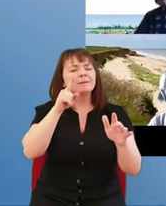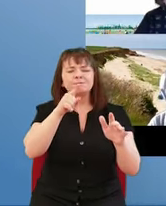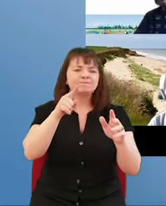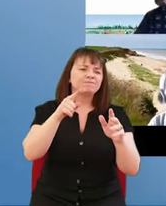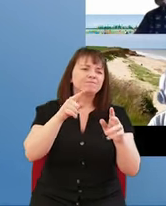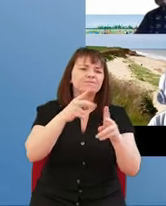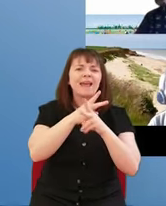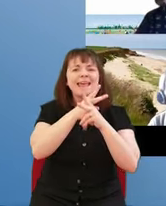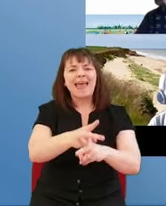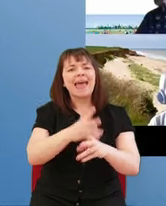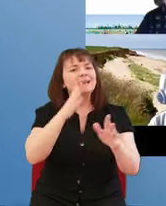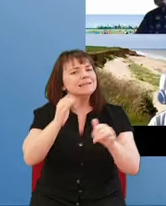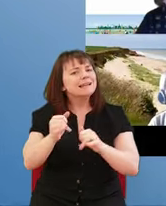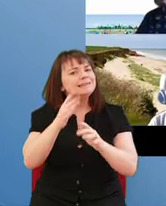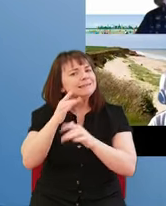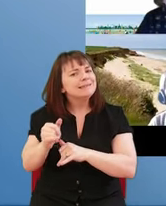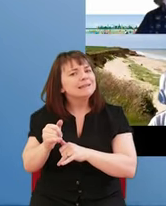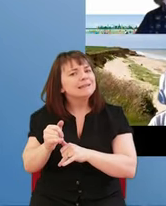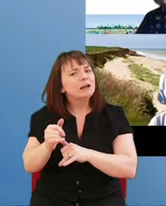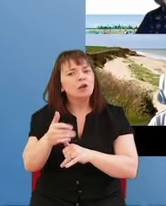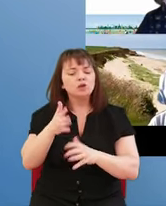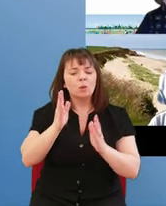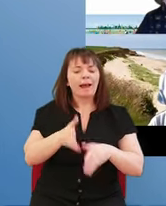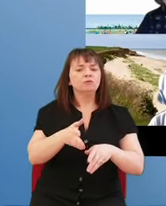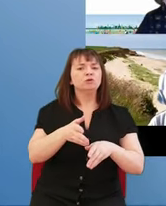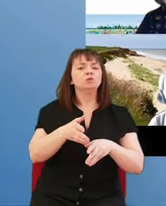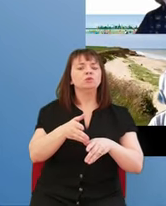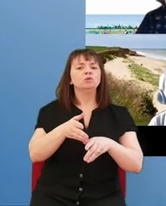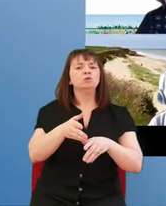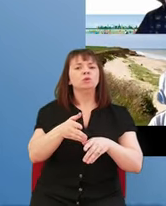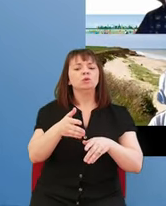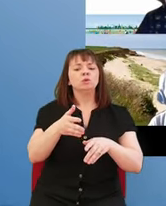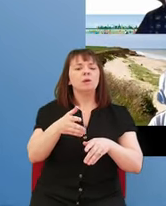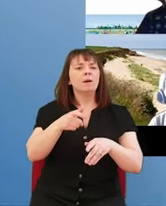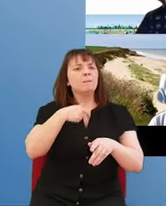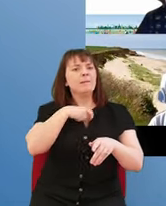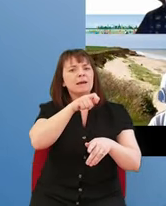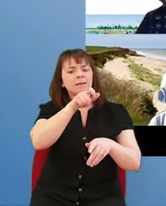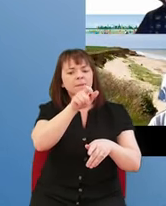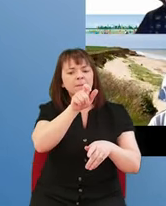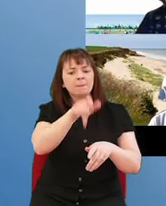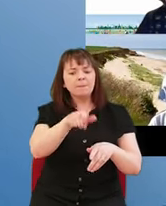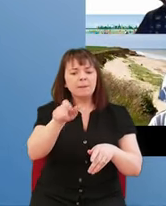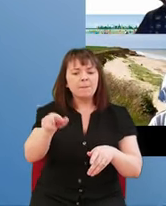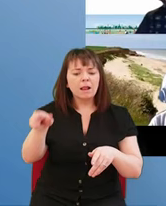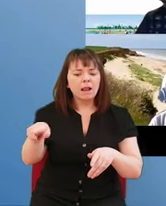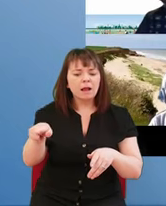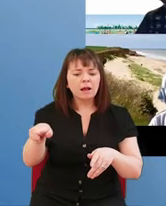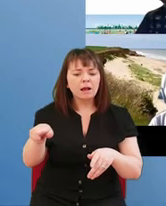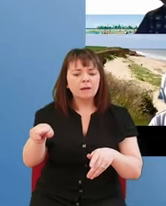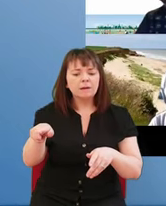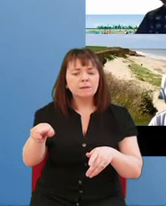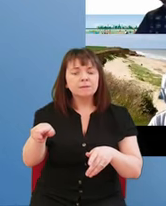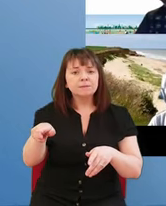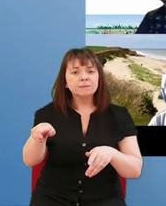setting, if we can get that point of care kind of provision in place and linked in with digital work to kind of be able to see the